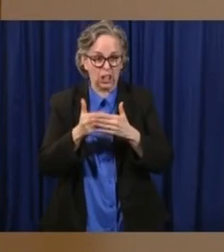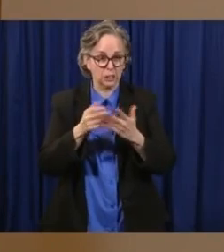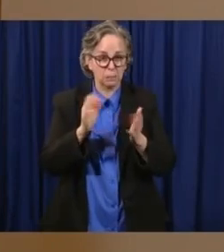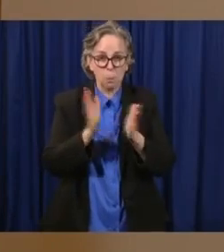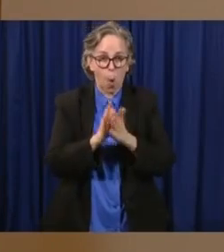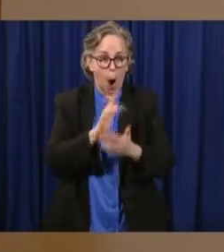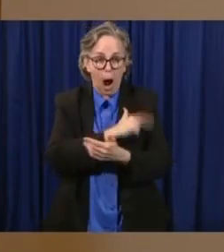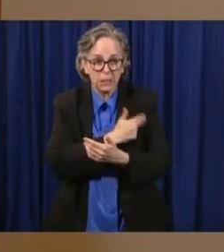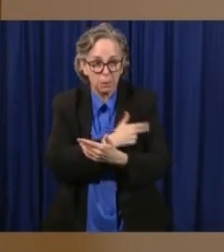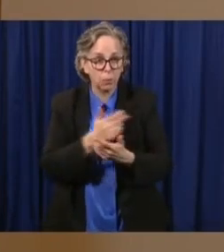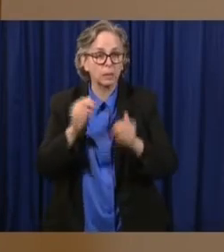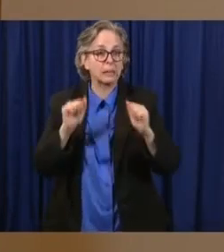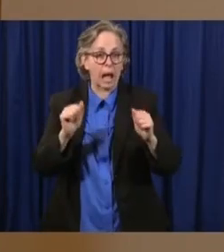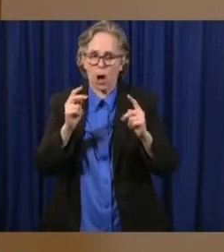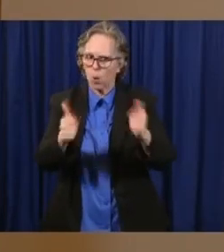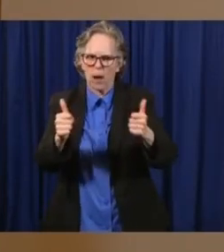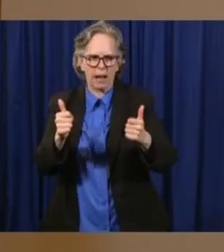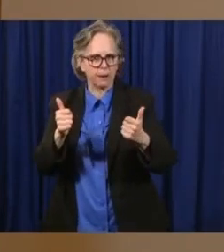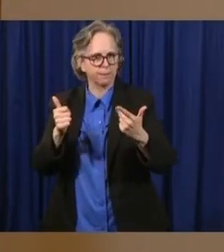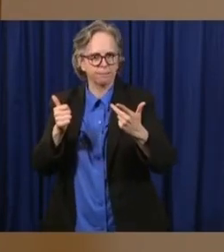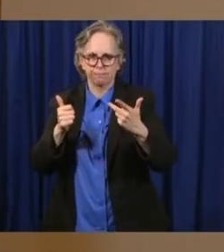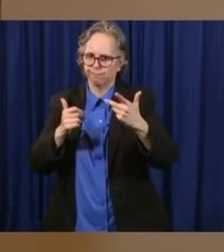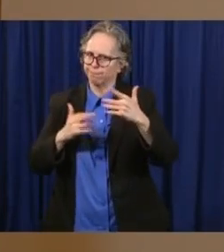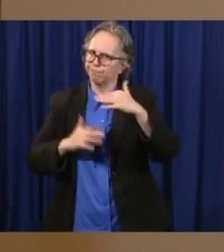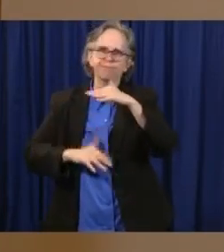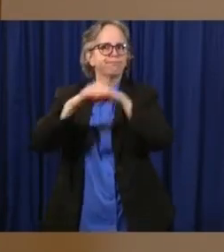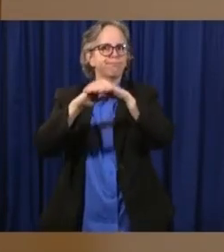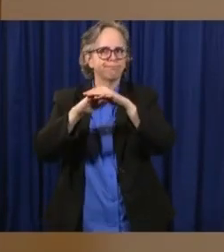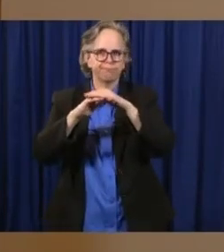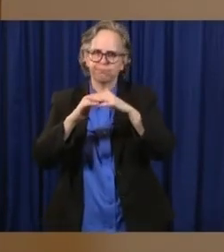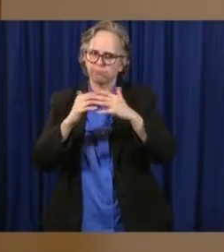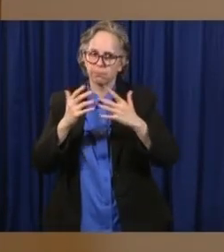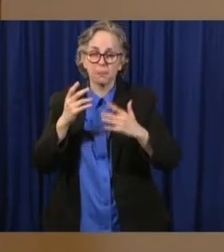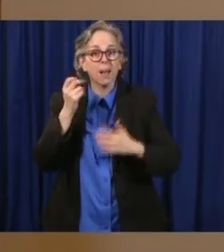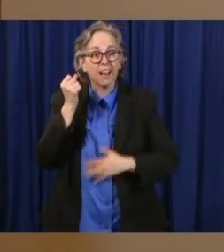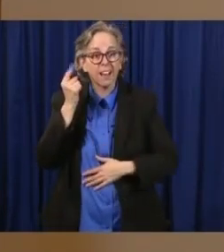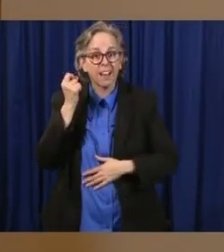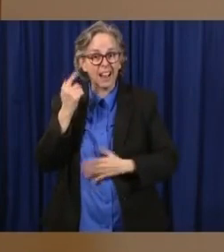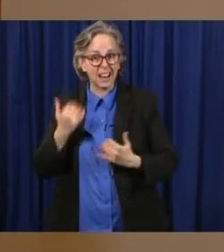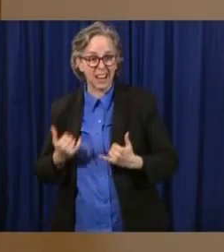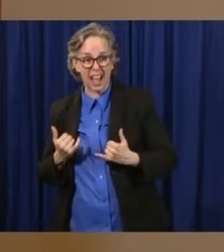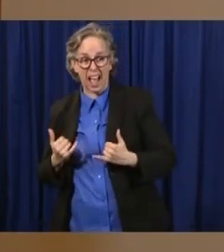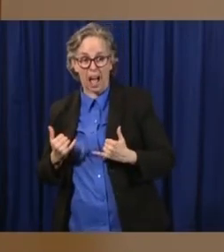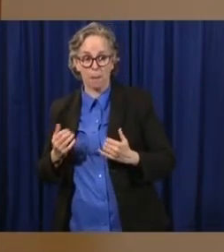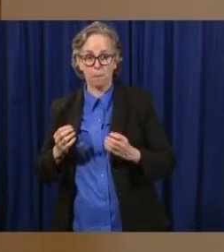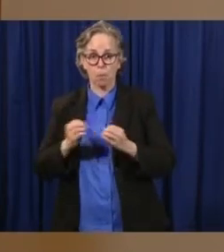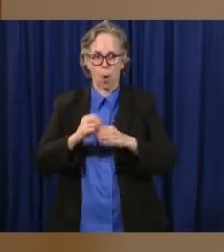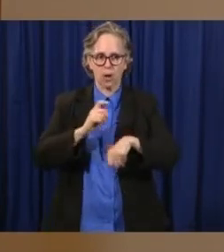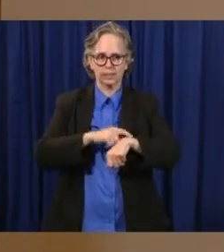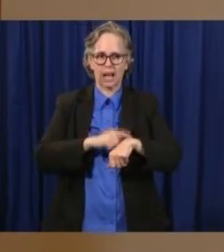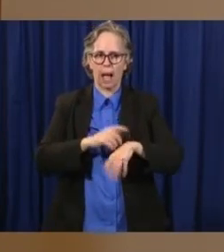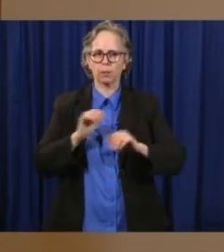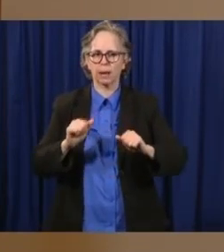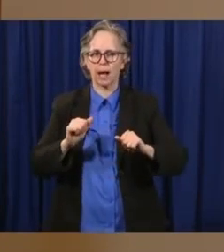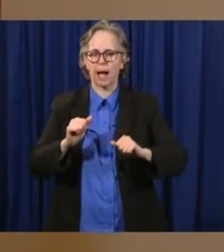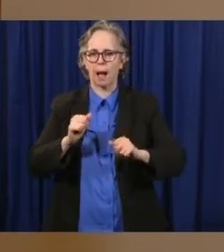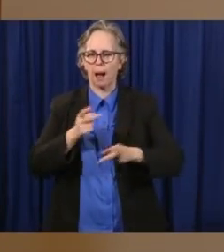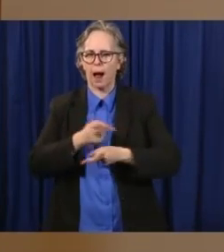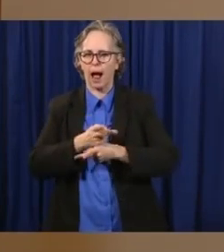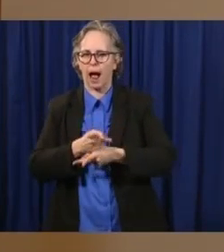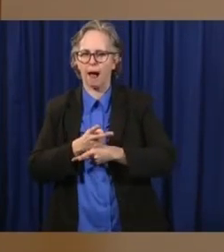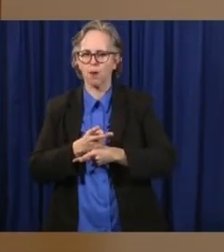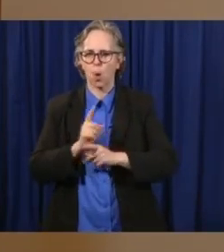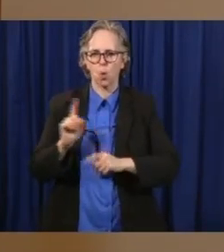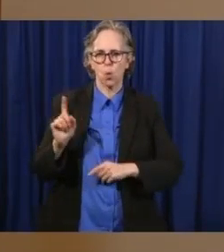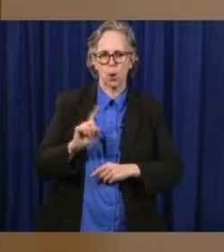can now do, based on the time we have bought, is we can be more surgical about where we send it. We won't have every hospital going